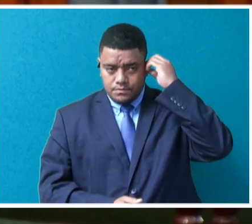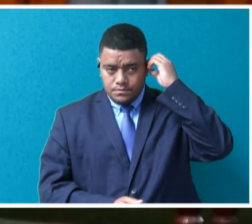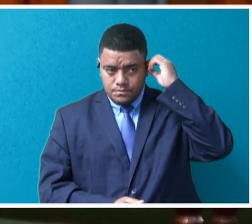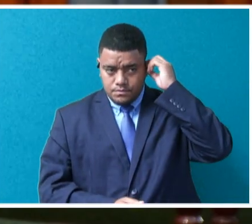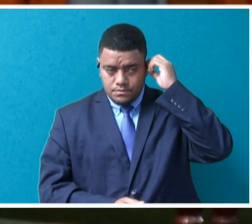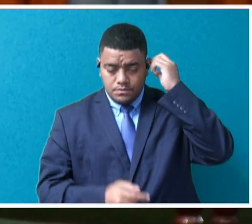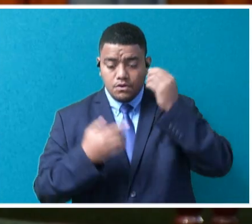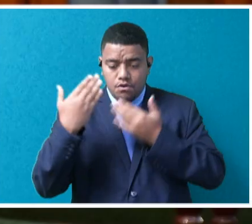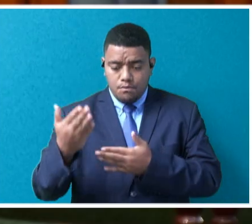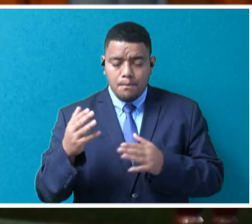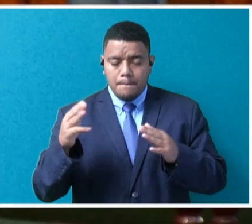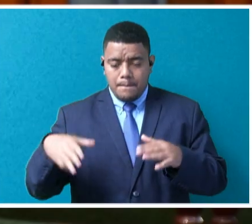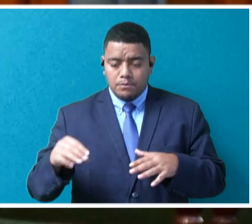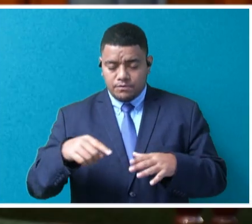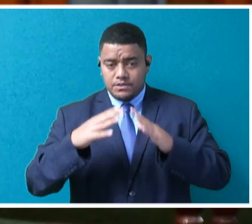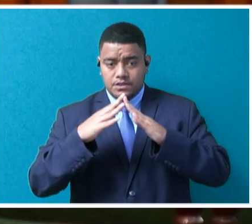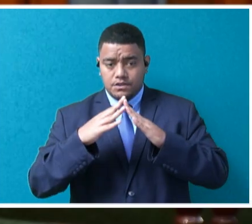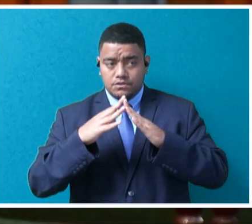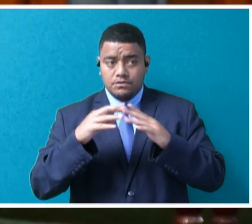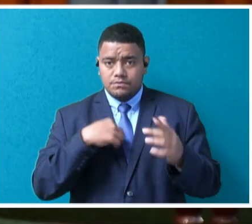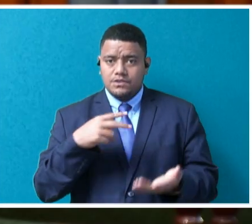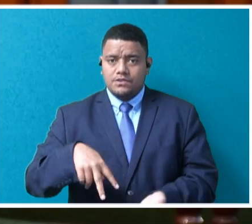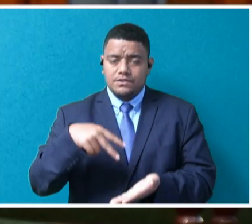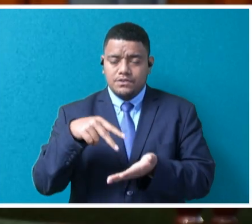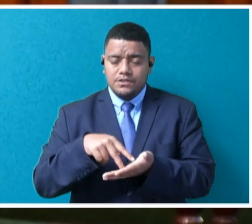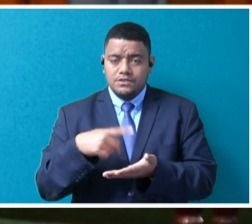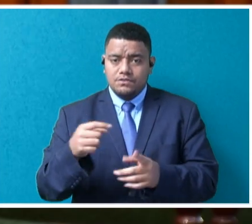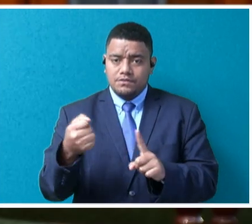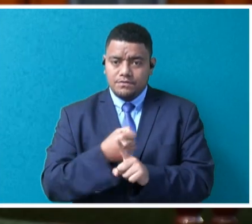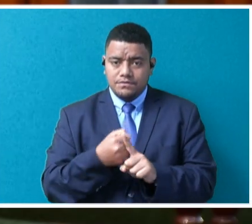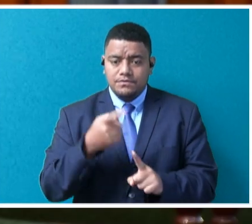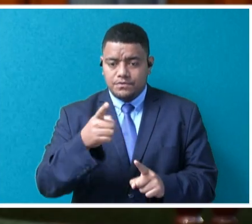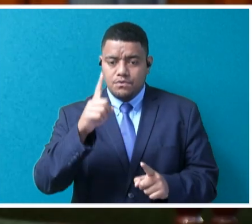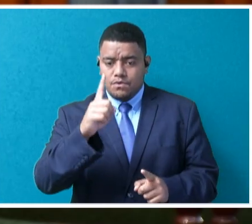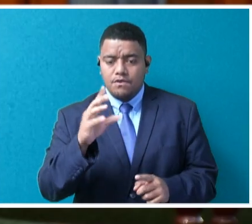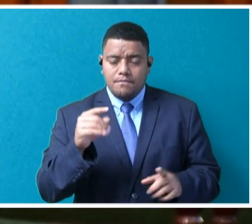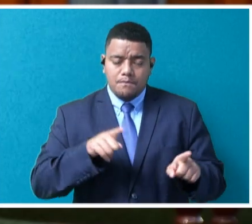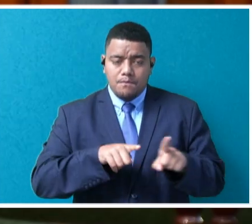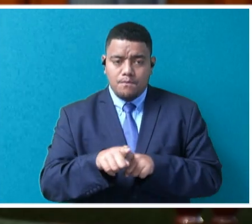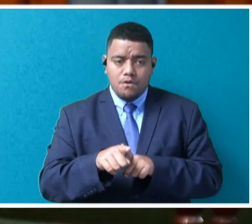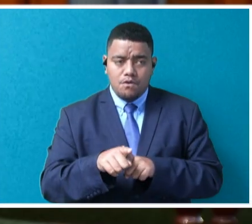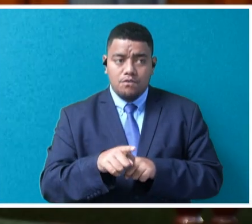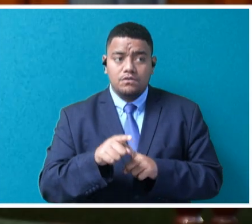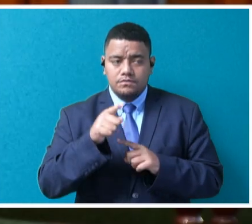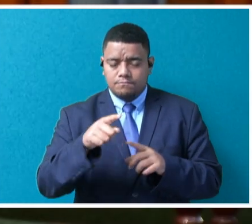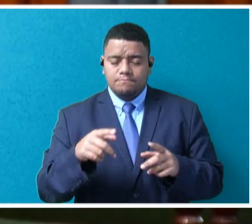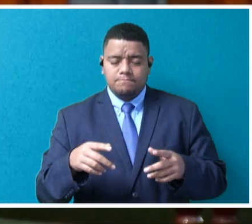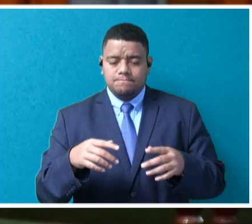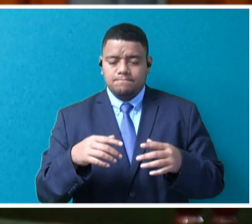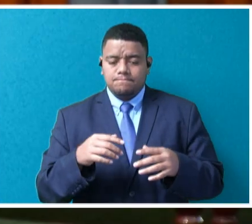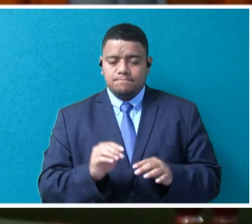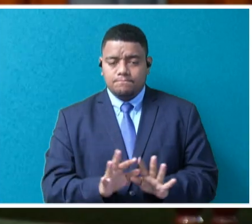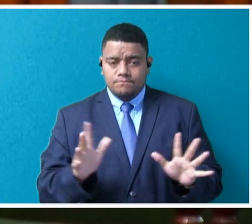honourable members of this august House, I rise to emphasize that education is one of the most powerful platforms